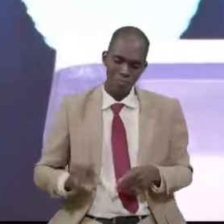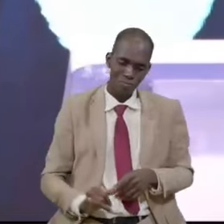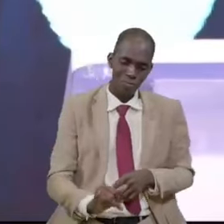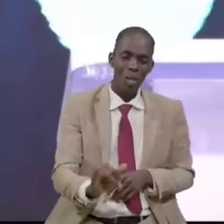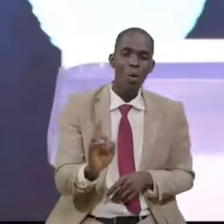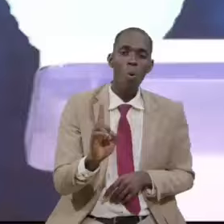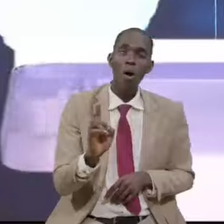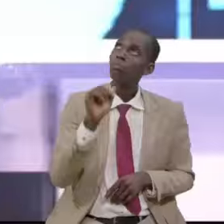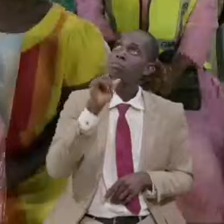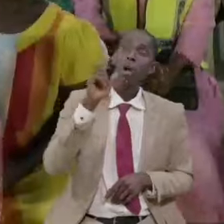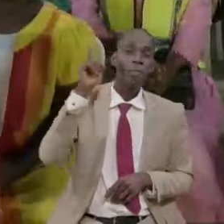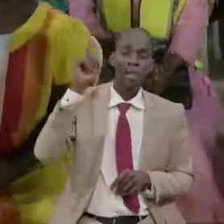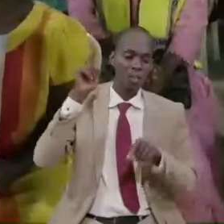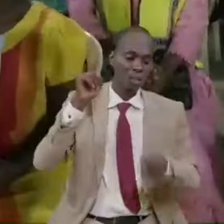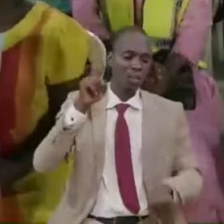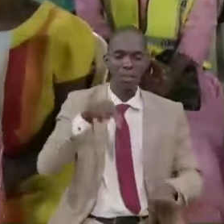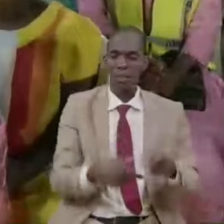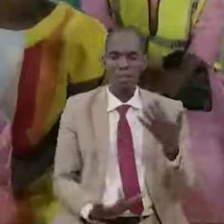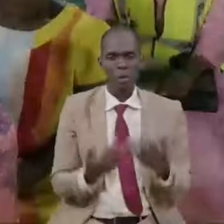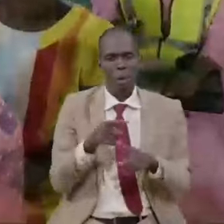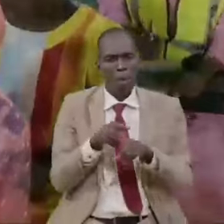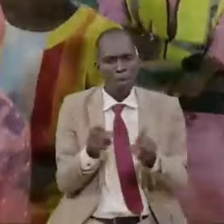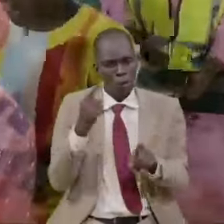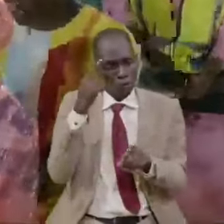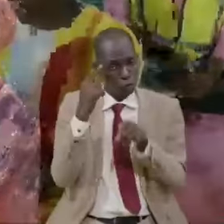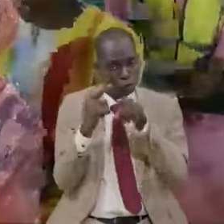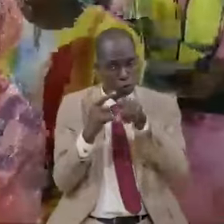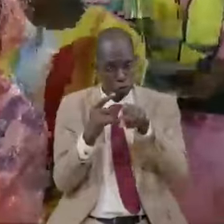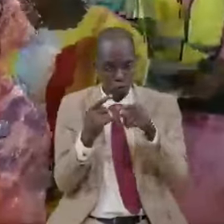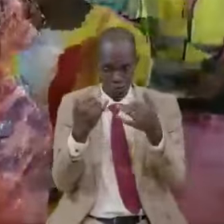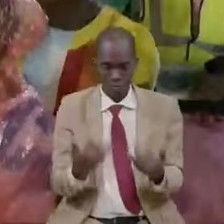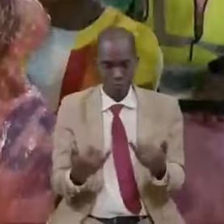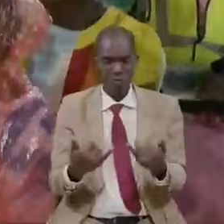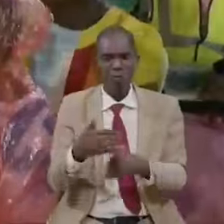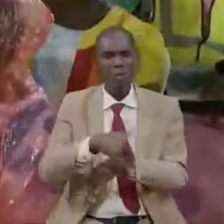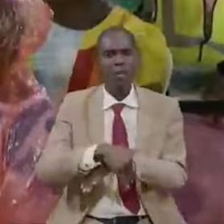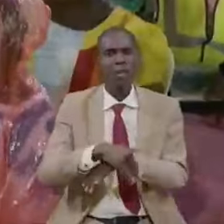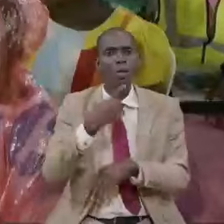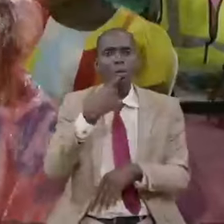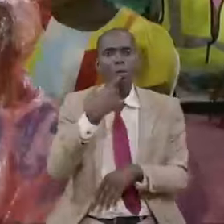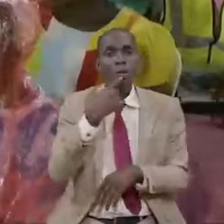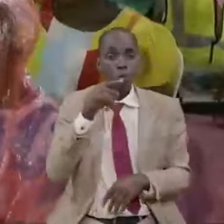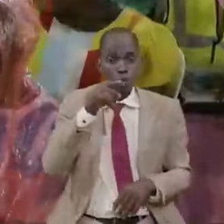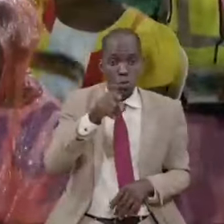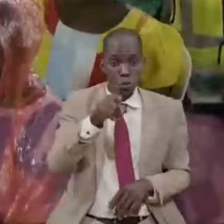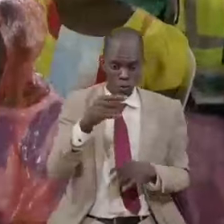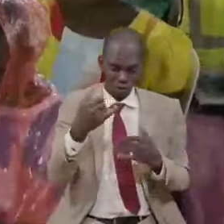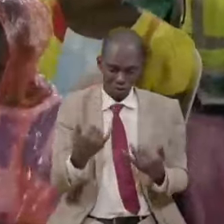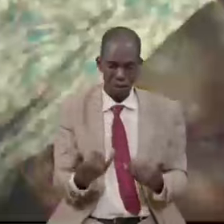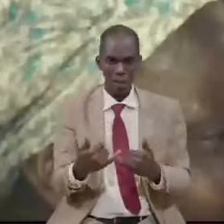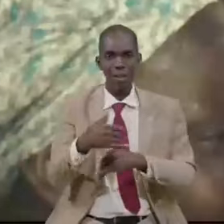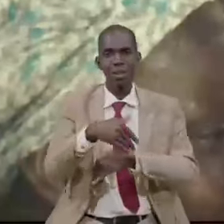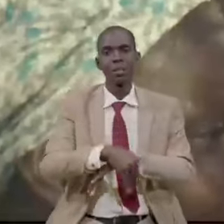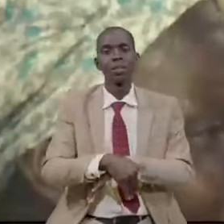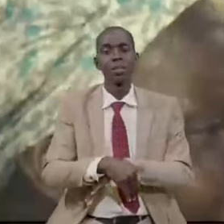tonight, who am I talking to? I say, you tonight, the sign